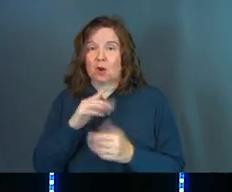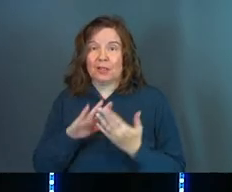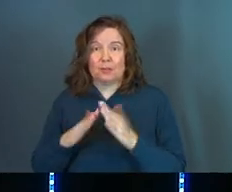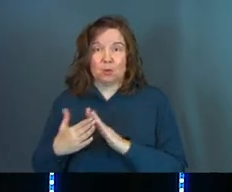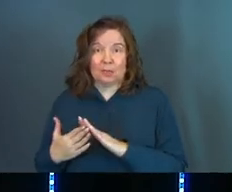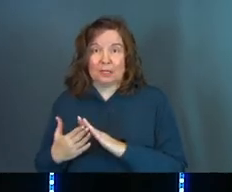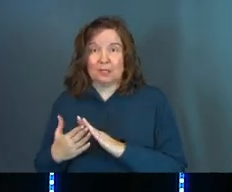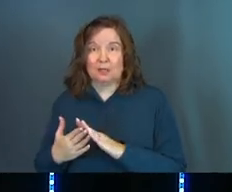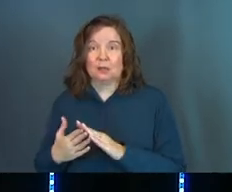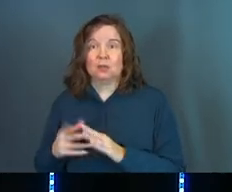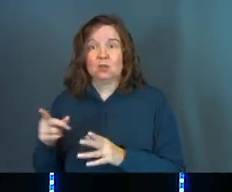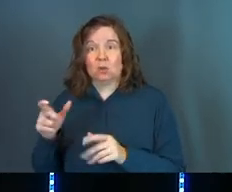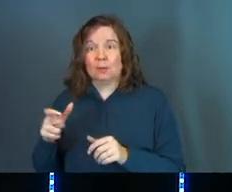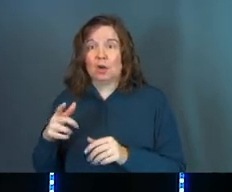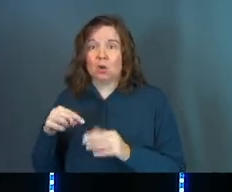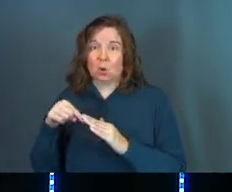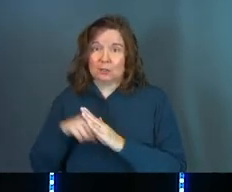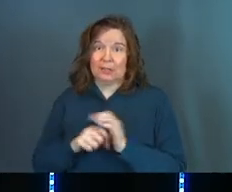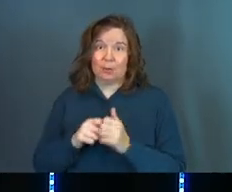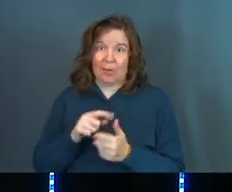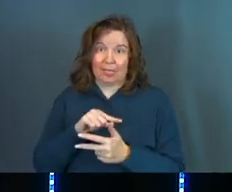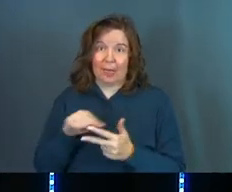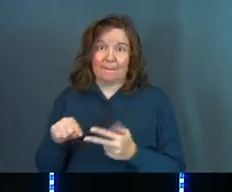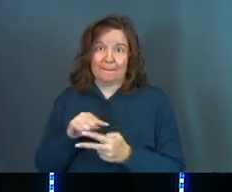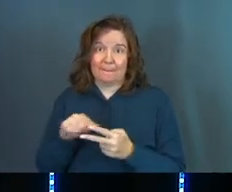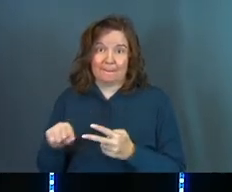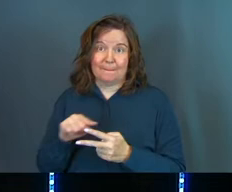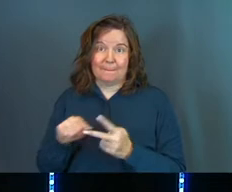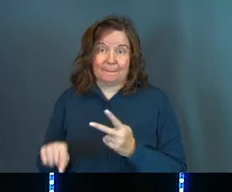the community, you better go deep with them.